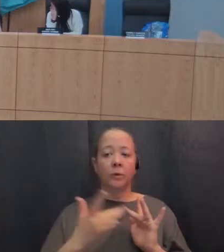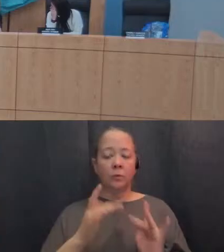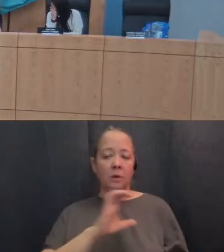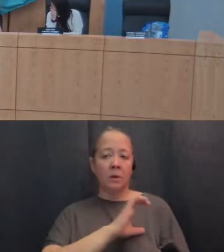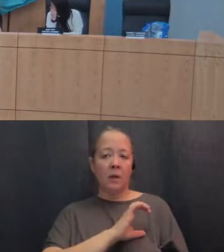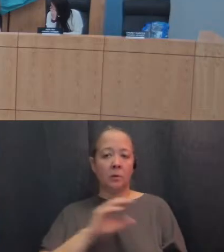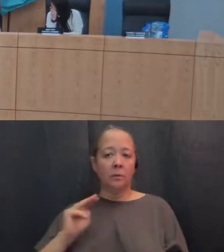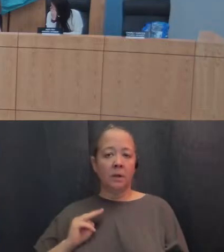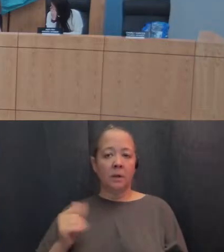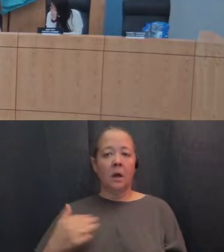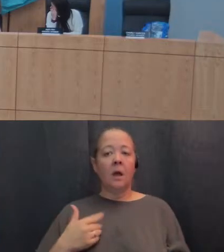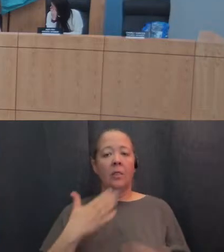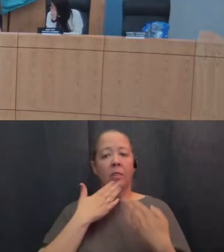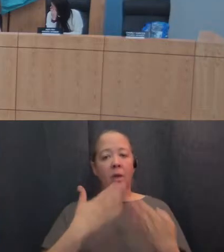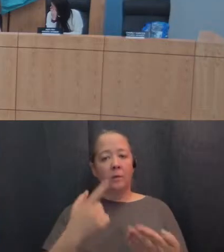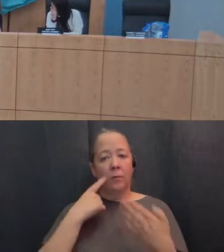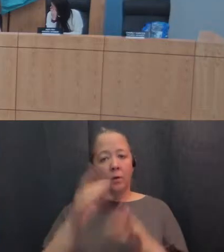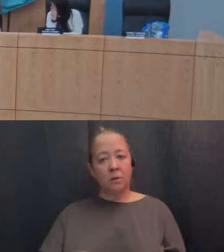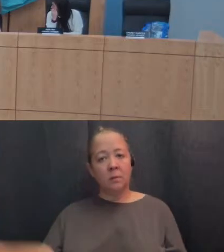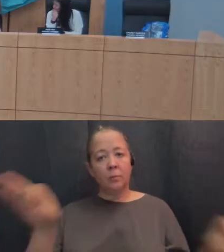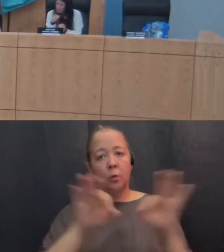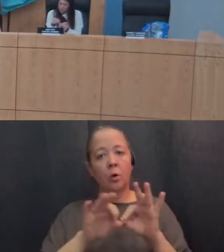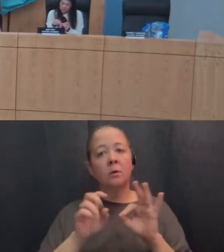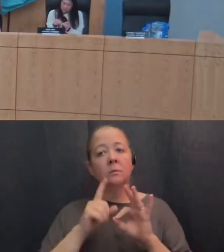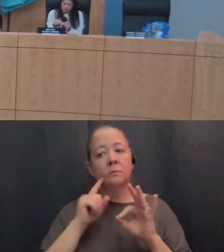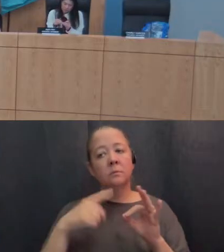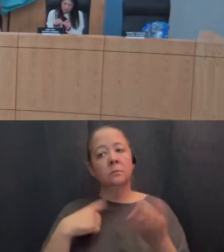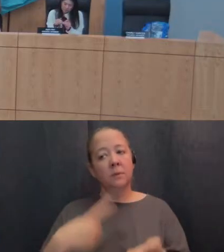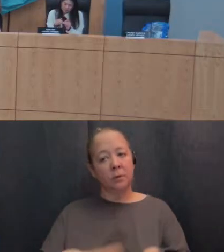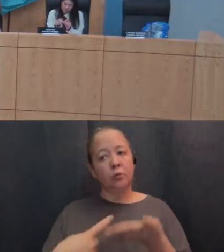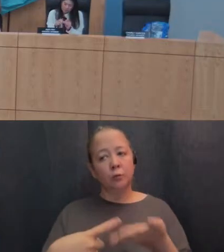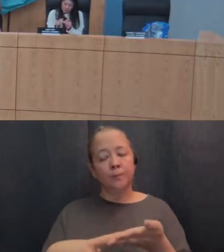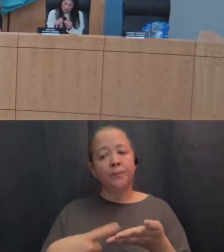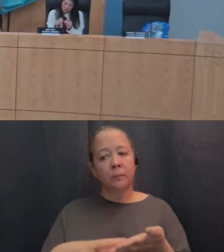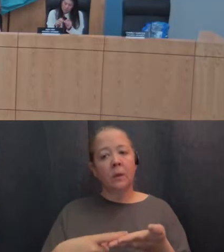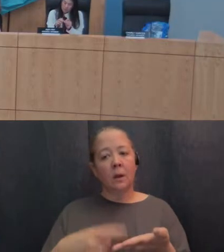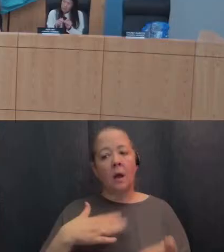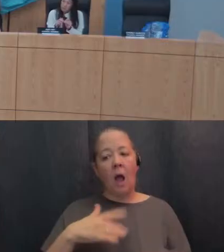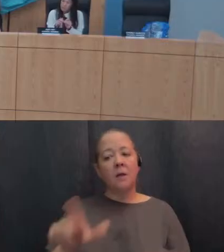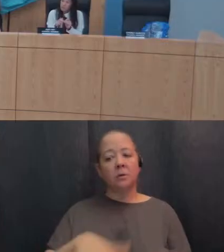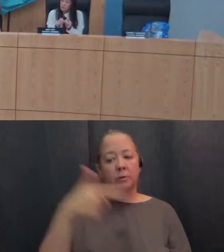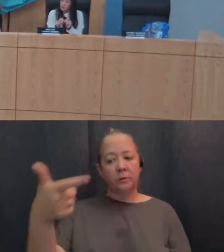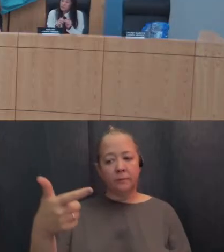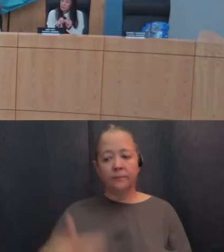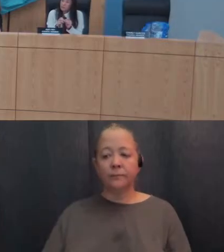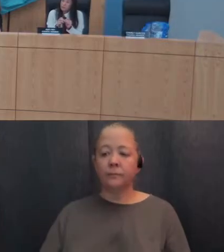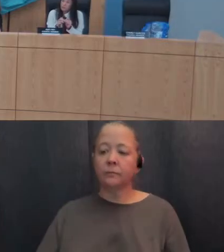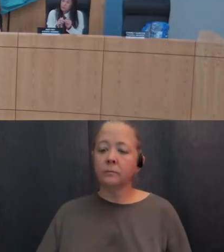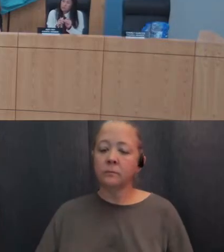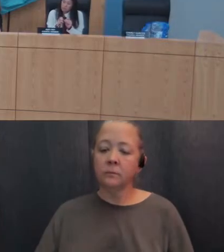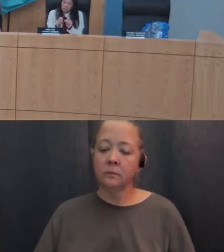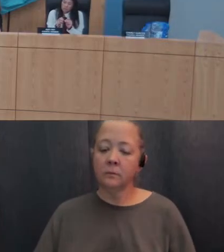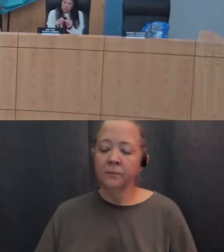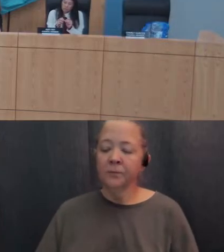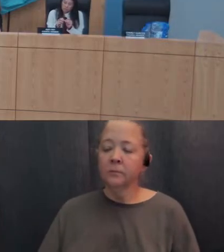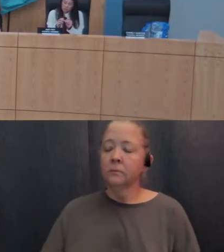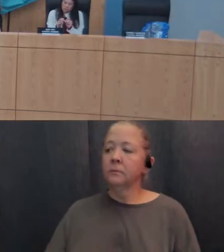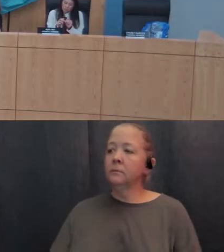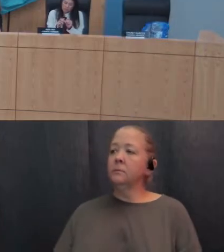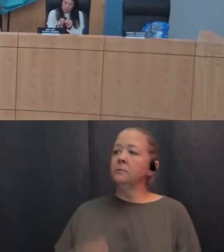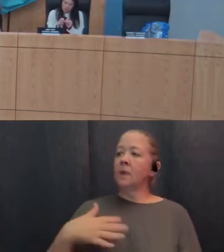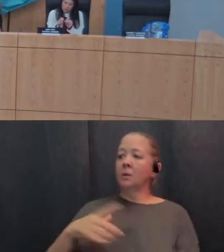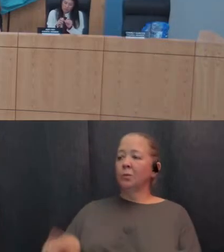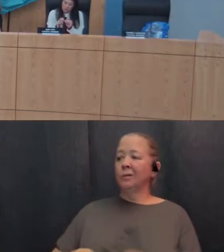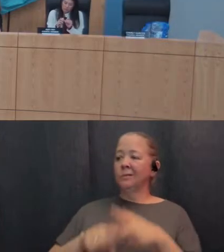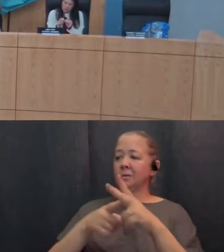back. Thank you for that. Let me start just say a couple words about individual